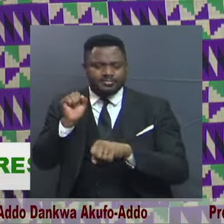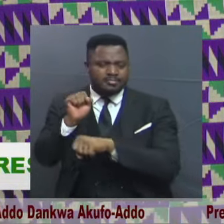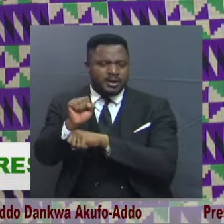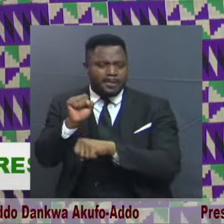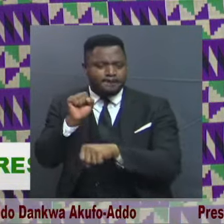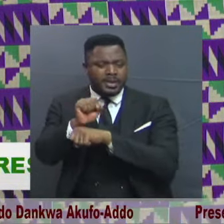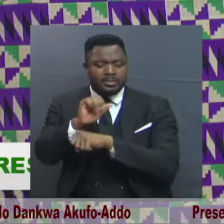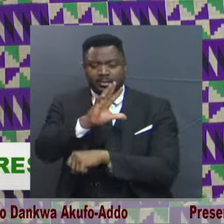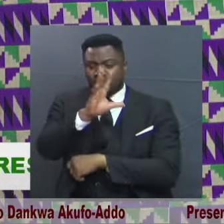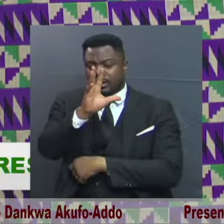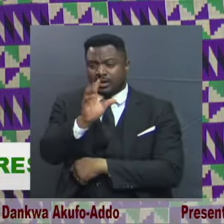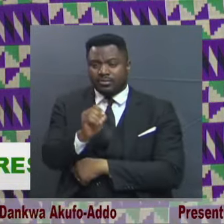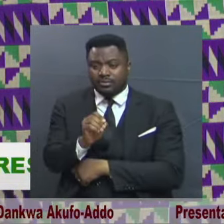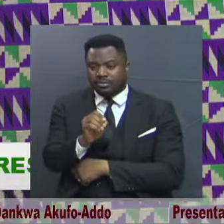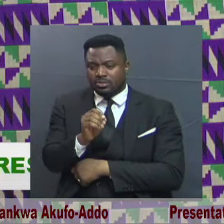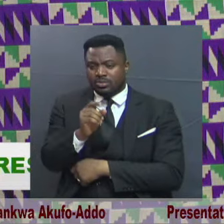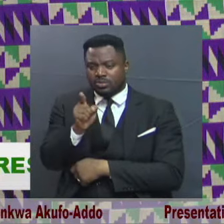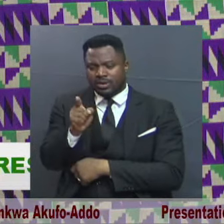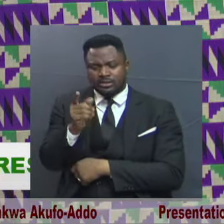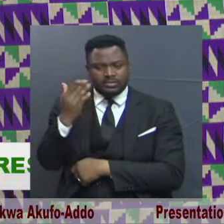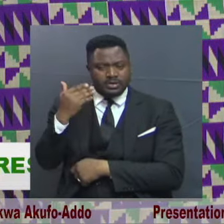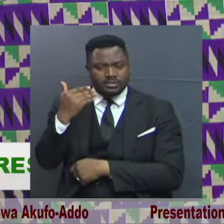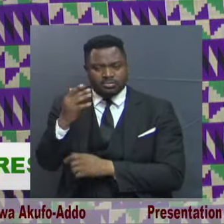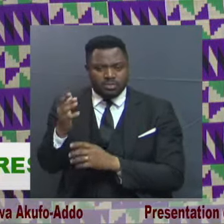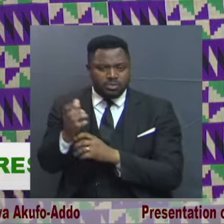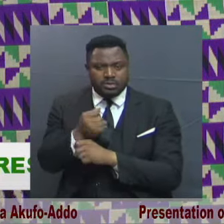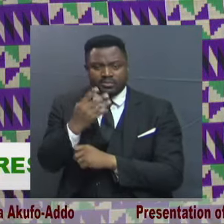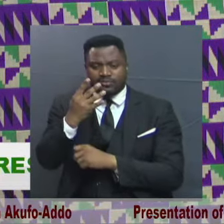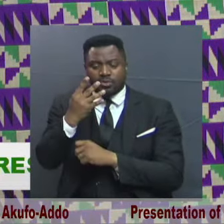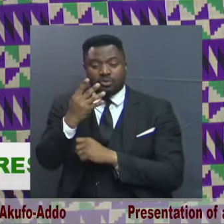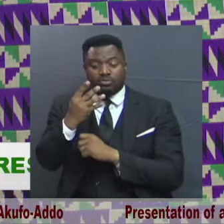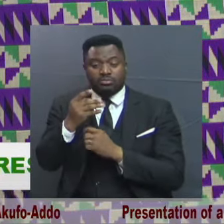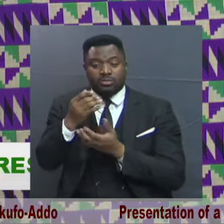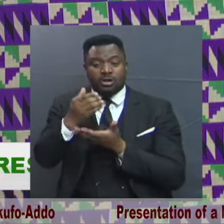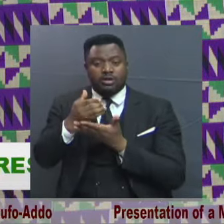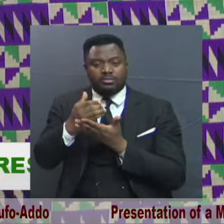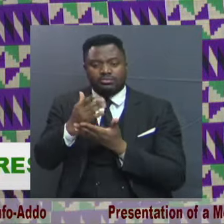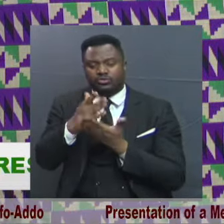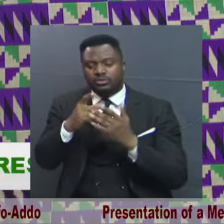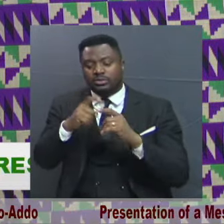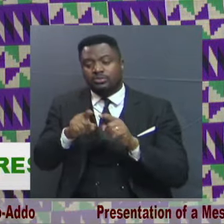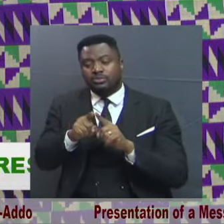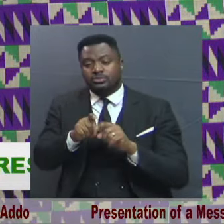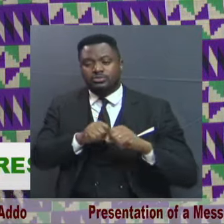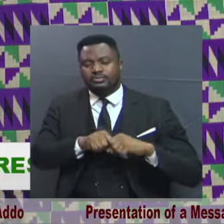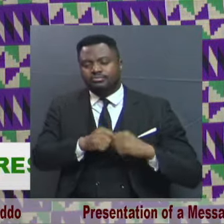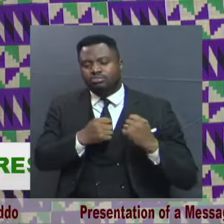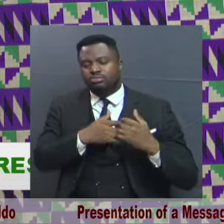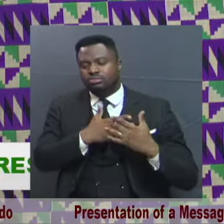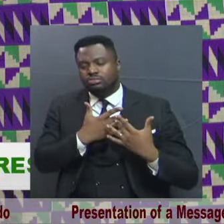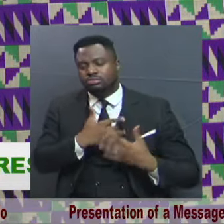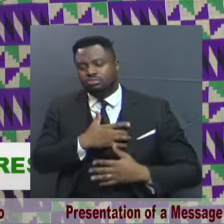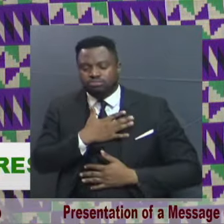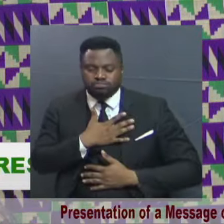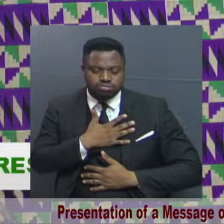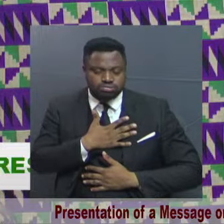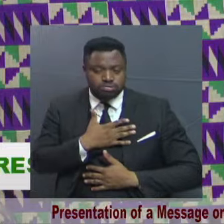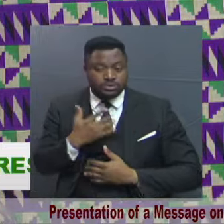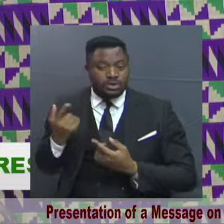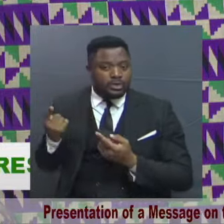Africa and won four Continental trophies they have had other times broken our hearts but it was not